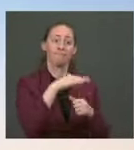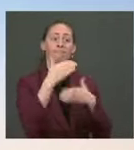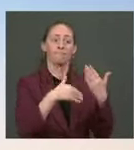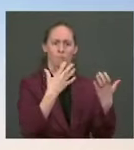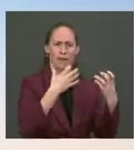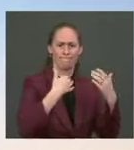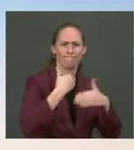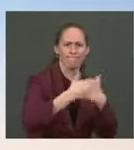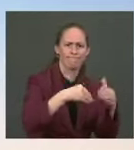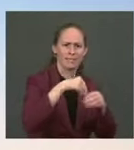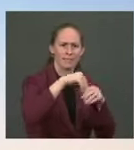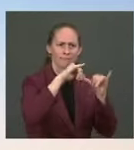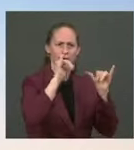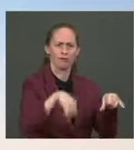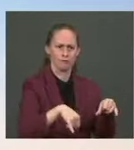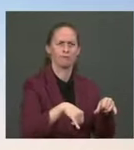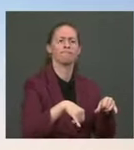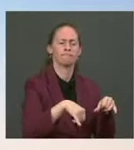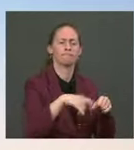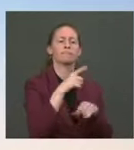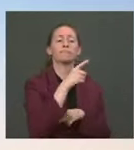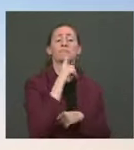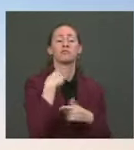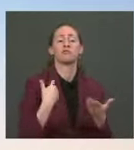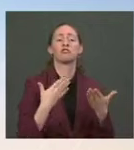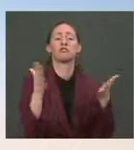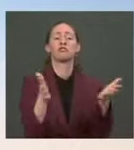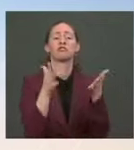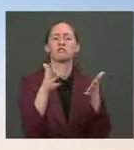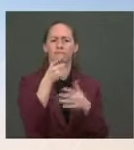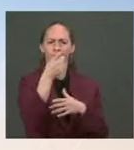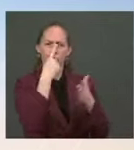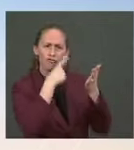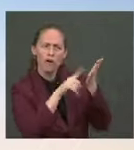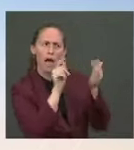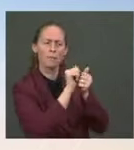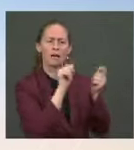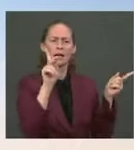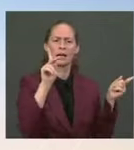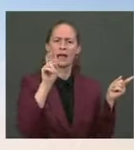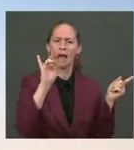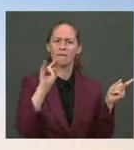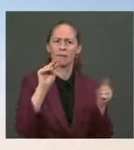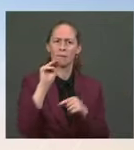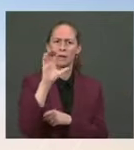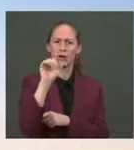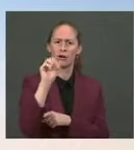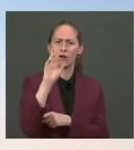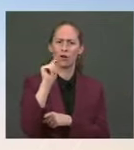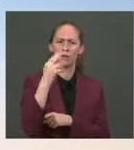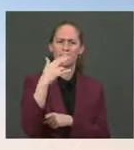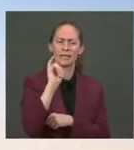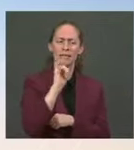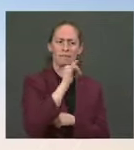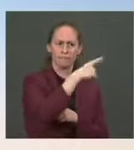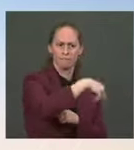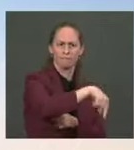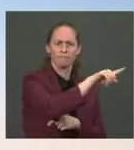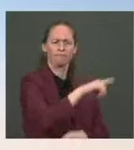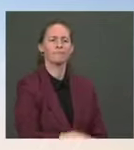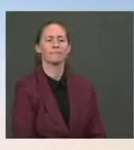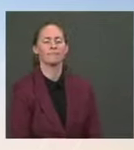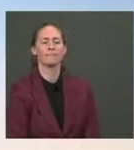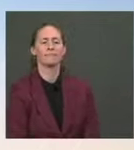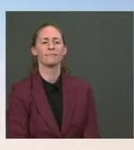Kevin McCarthy and some of the Republicans in the House who are opposing a bill, opposing a proposal that many of them